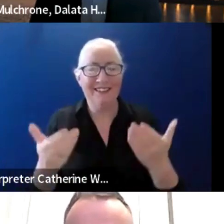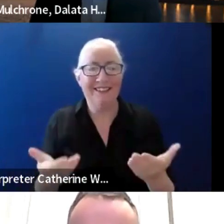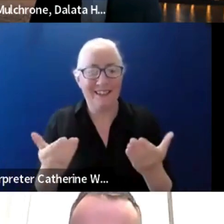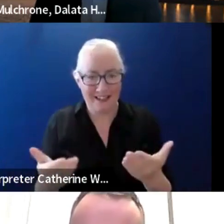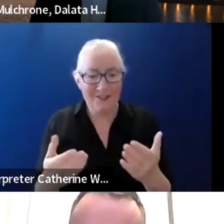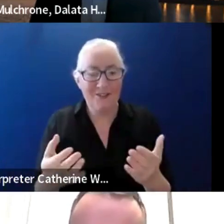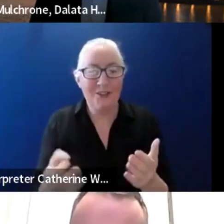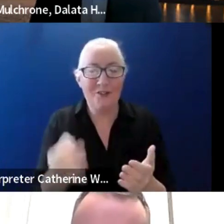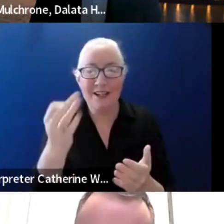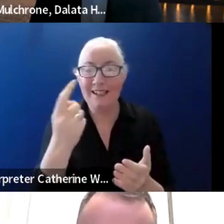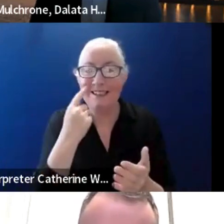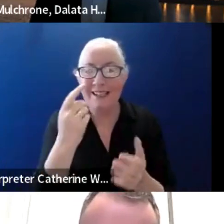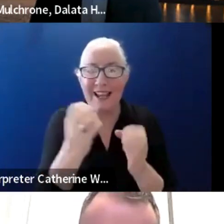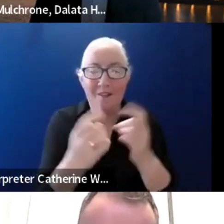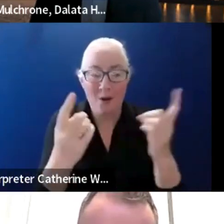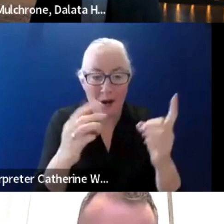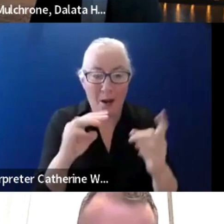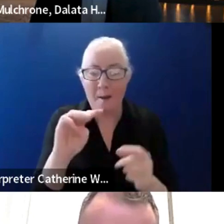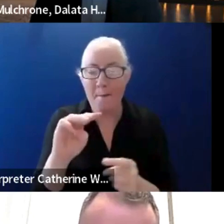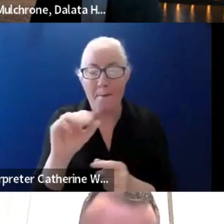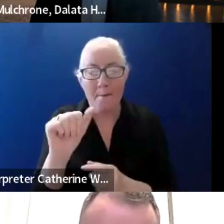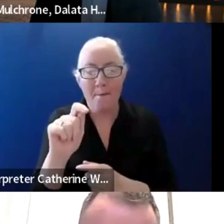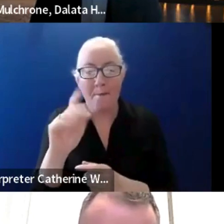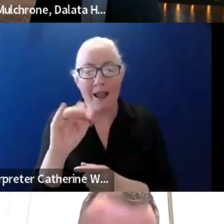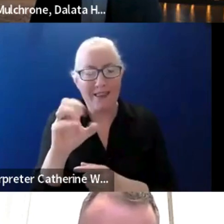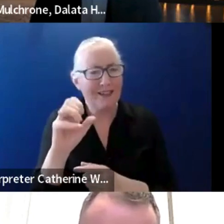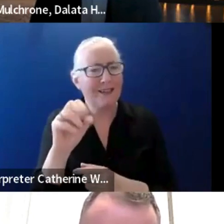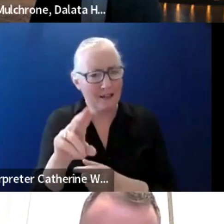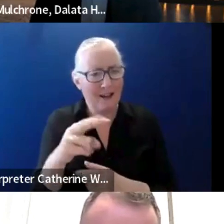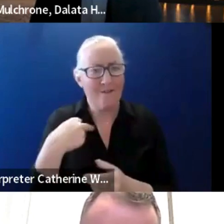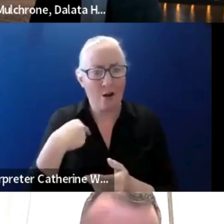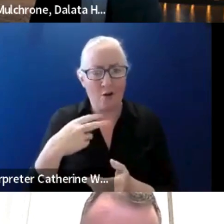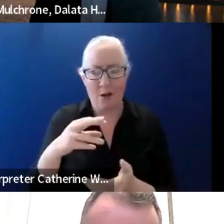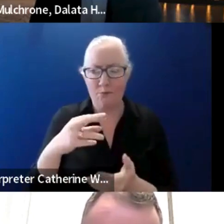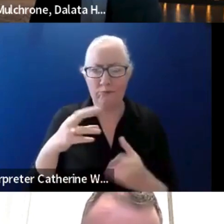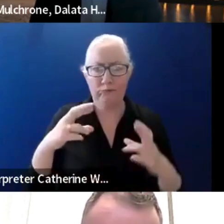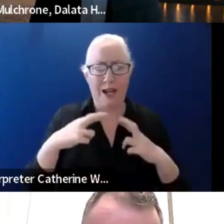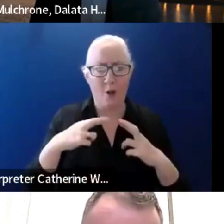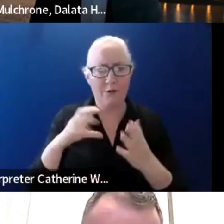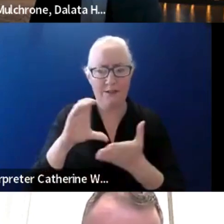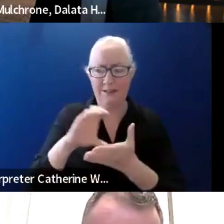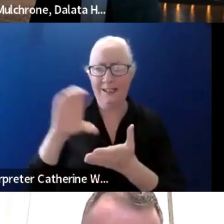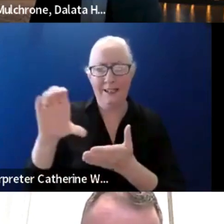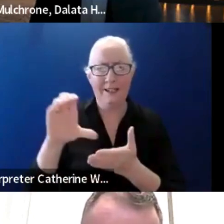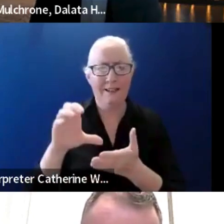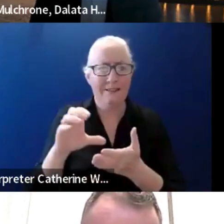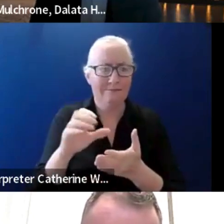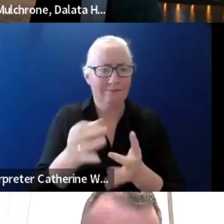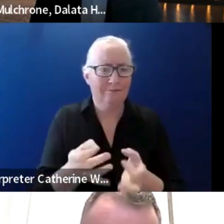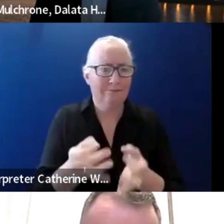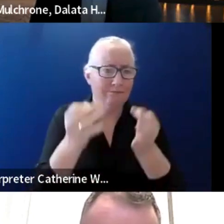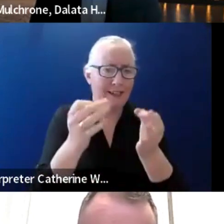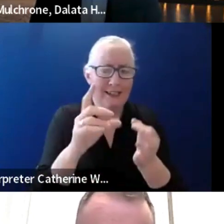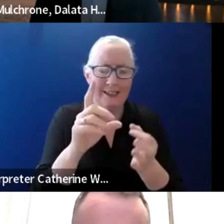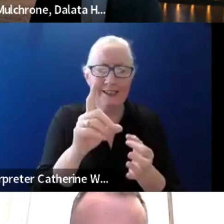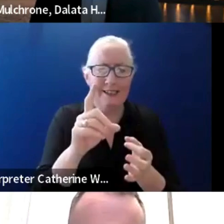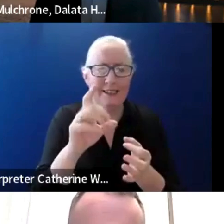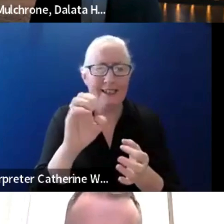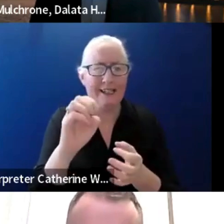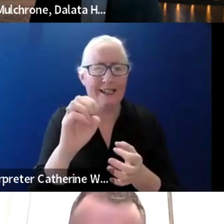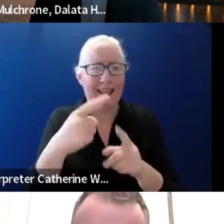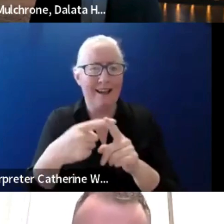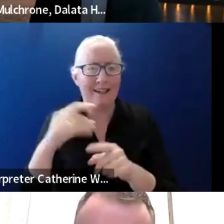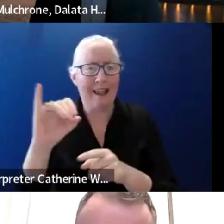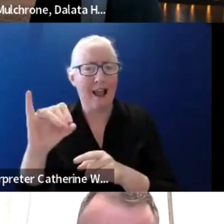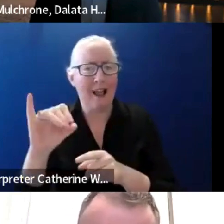to see everybody. And Matheson is again very proud to have sponsored the Outstanding D&I Initiative Award. It's our third year doing so, as